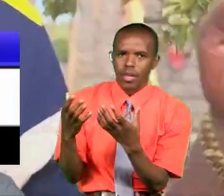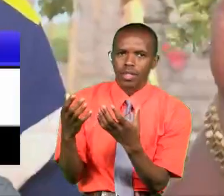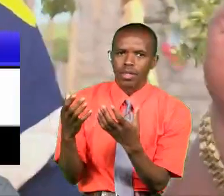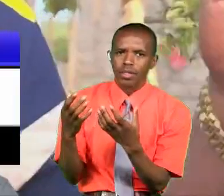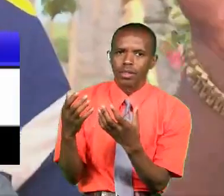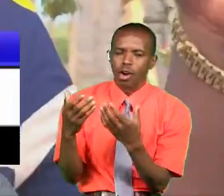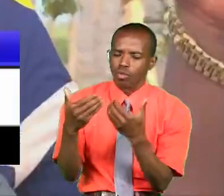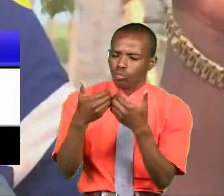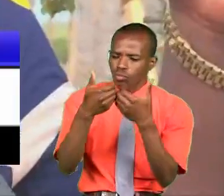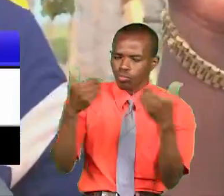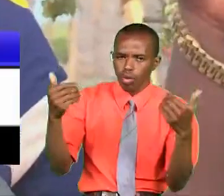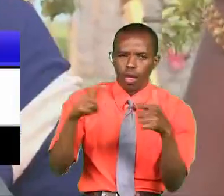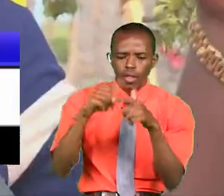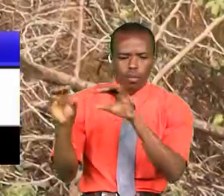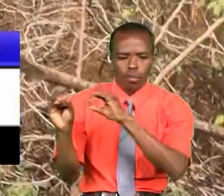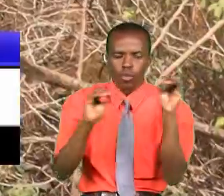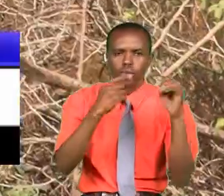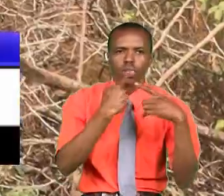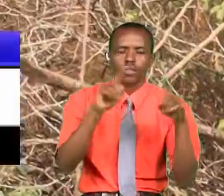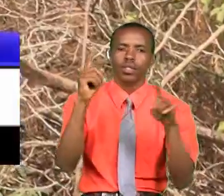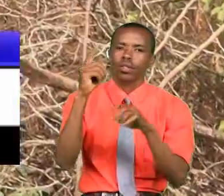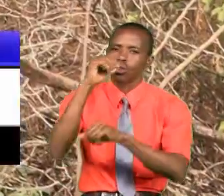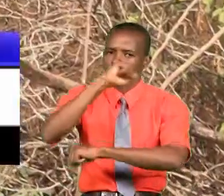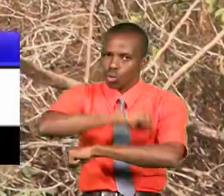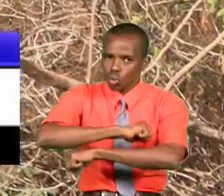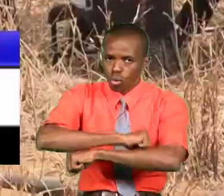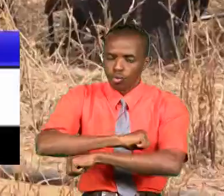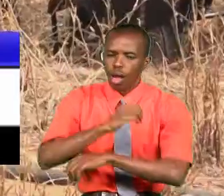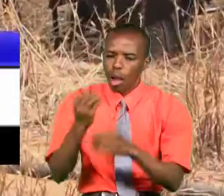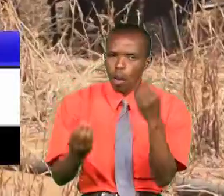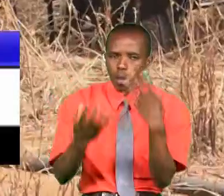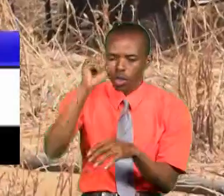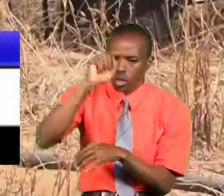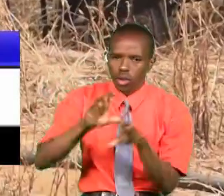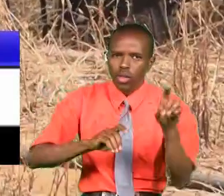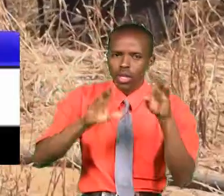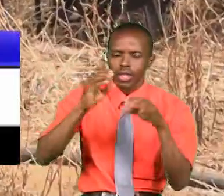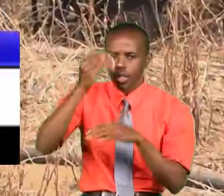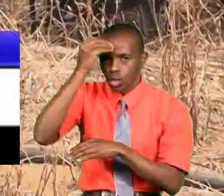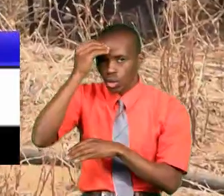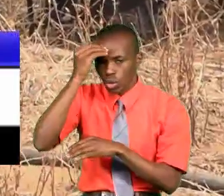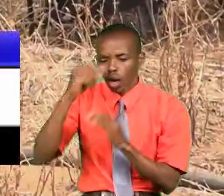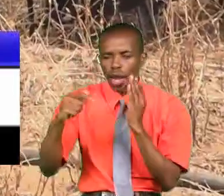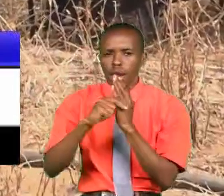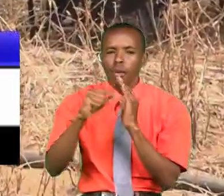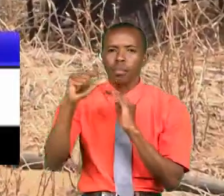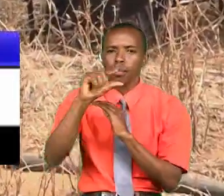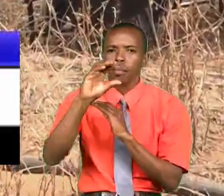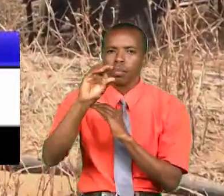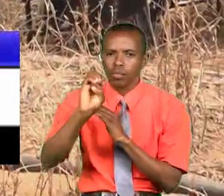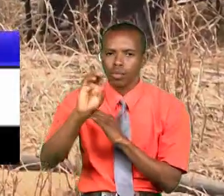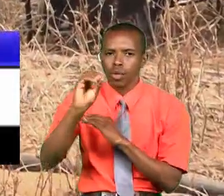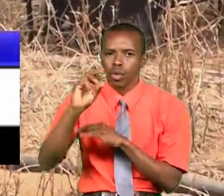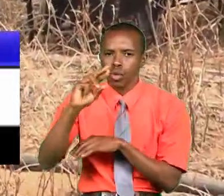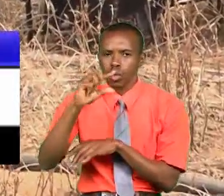na maji na wakahamishwa mahali singine. According to the Baringo South Director of Education, George Ogeo, at least